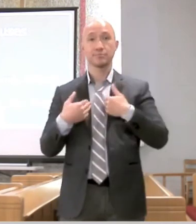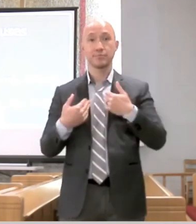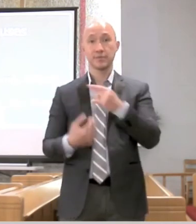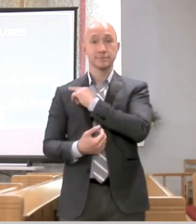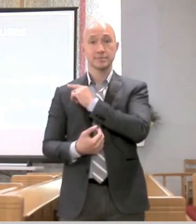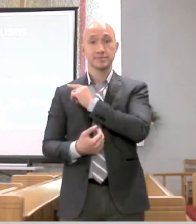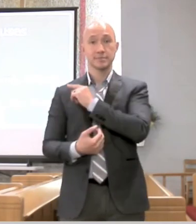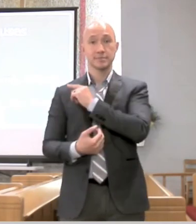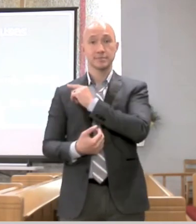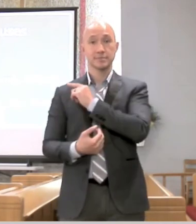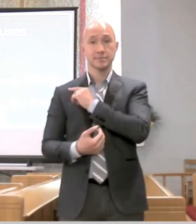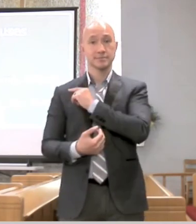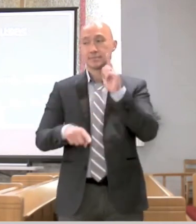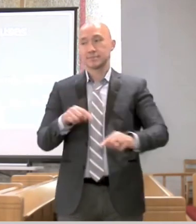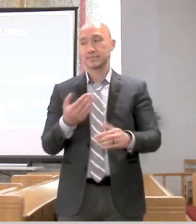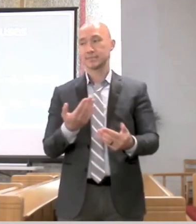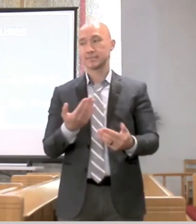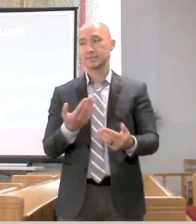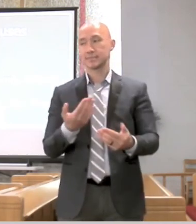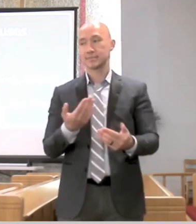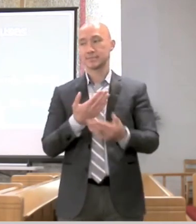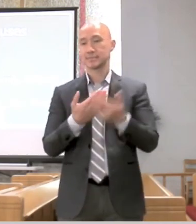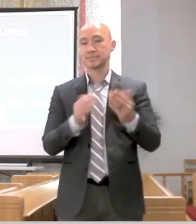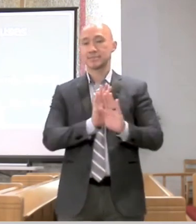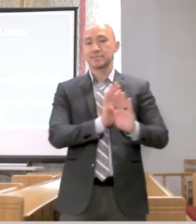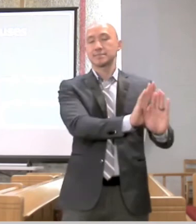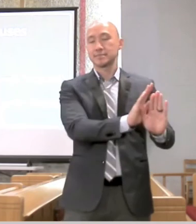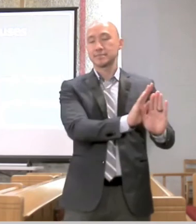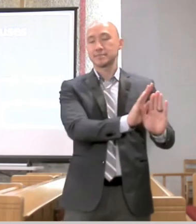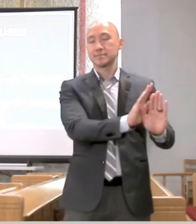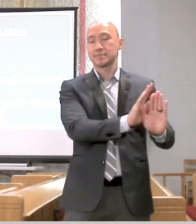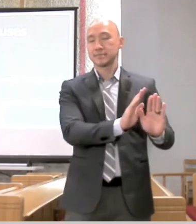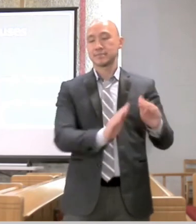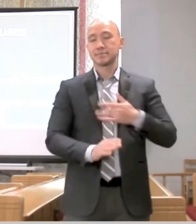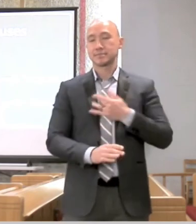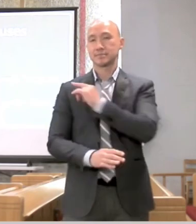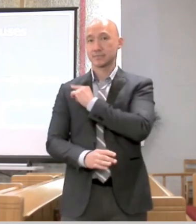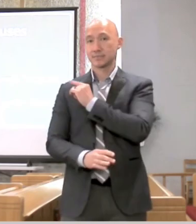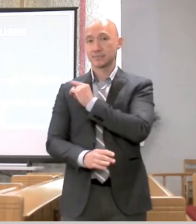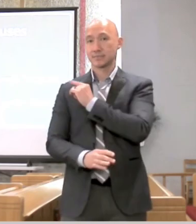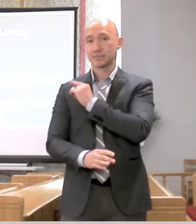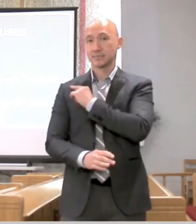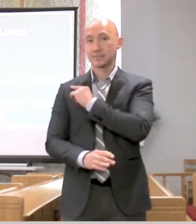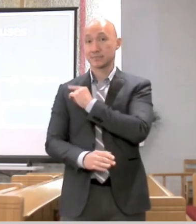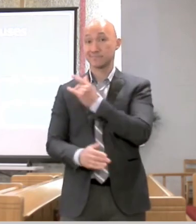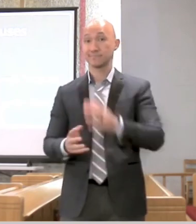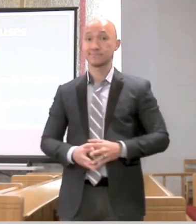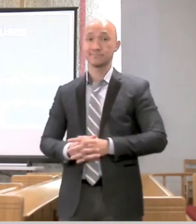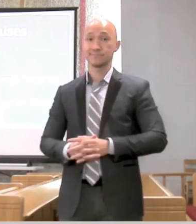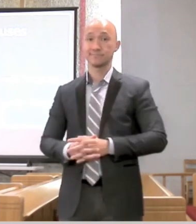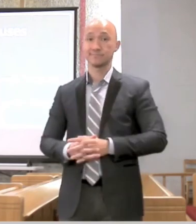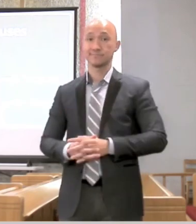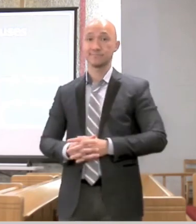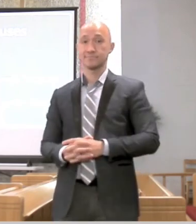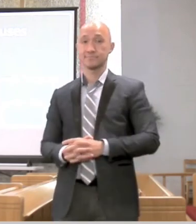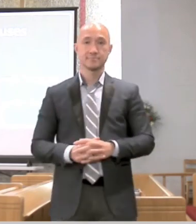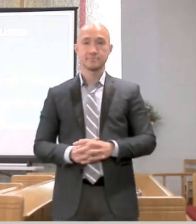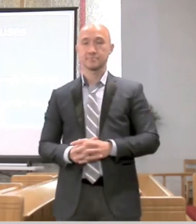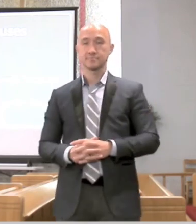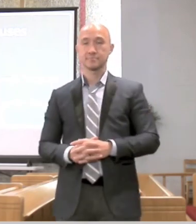either. You reap what you sow. Just be understanding. Be kind. Be